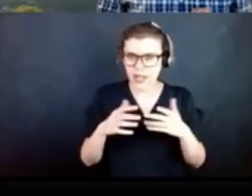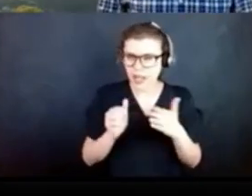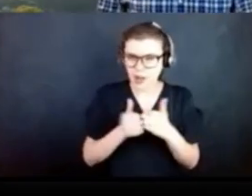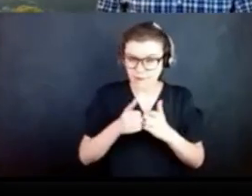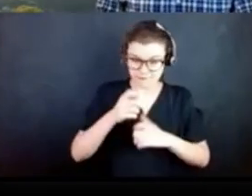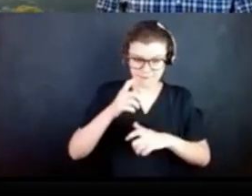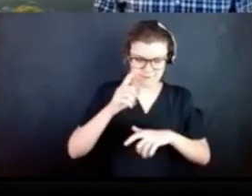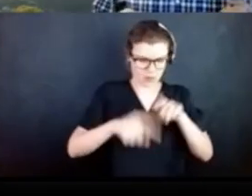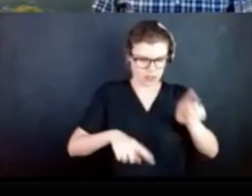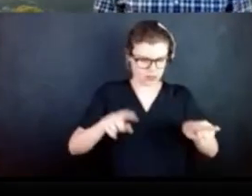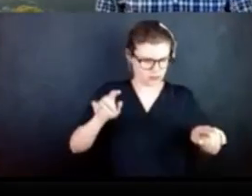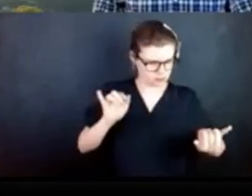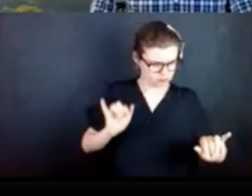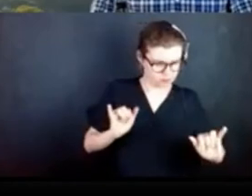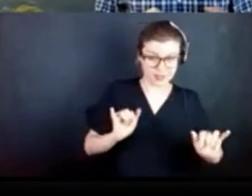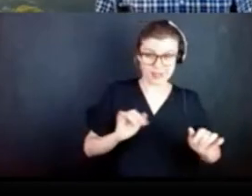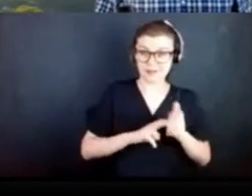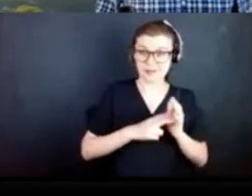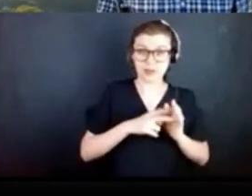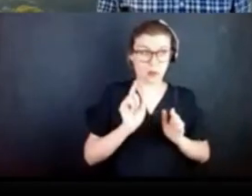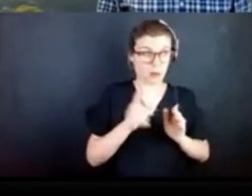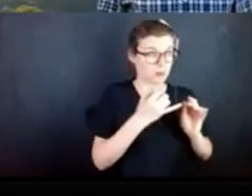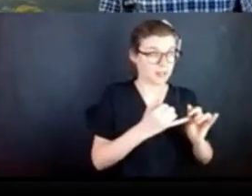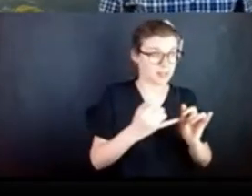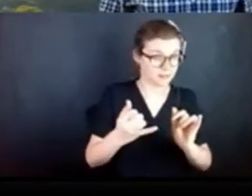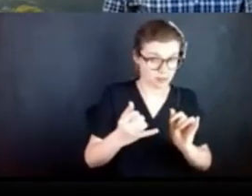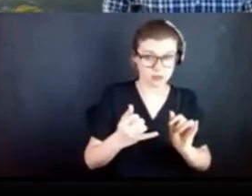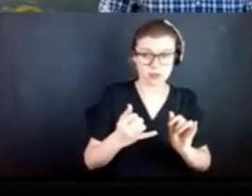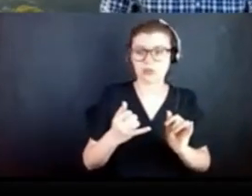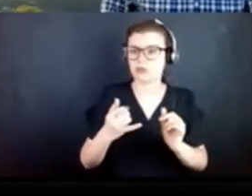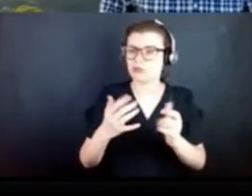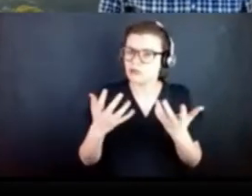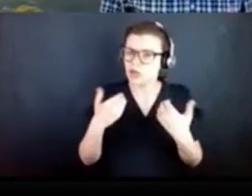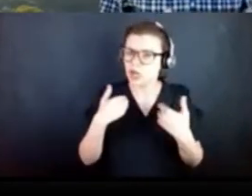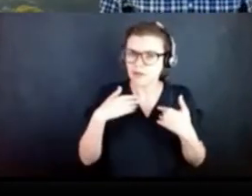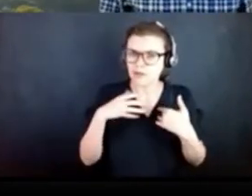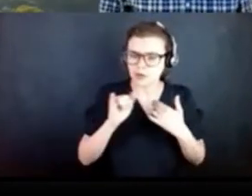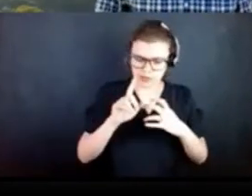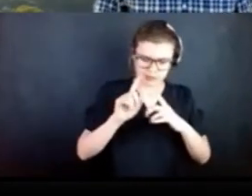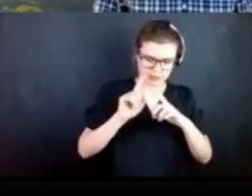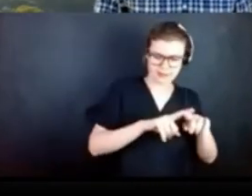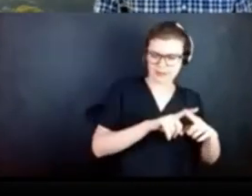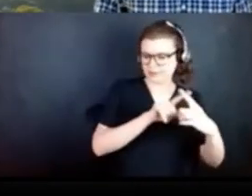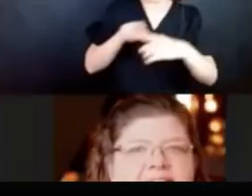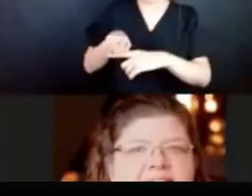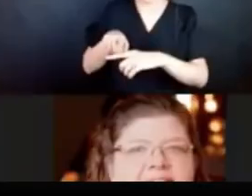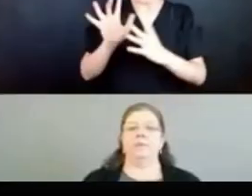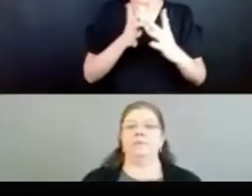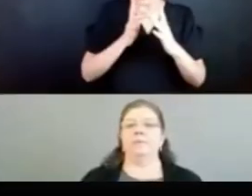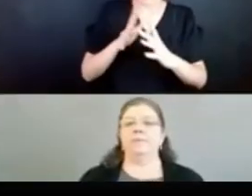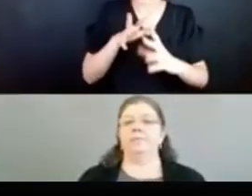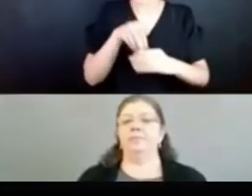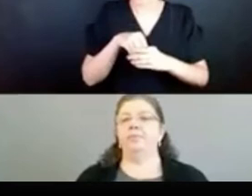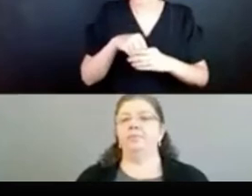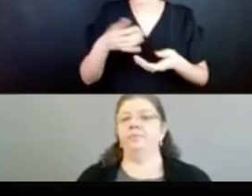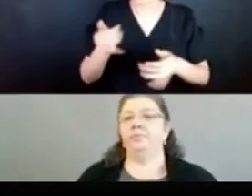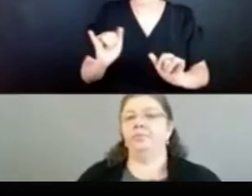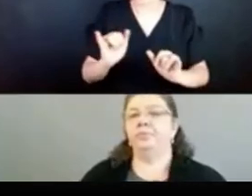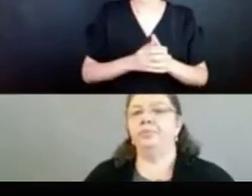the interdependencies among educators, students, and others, like administrators or counselors in schools or